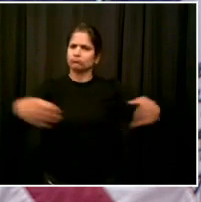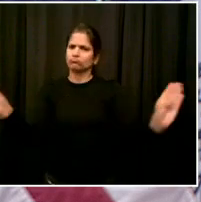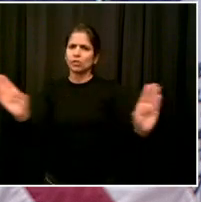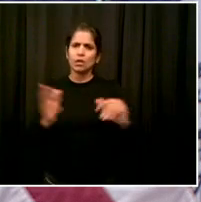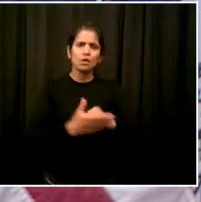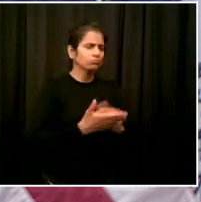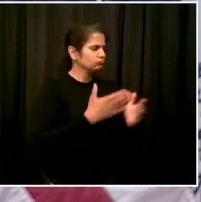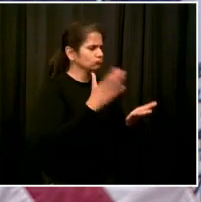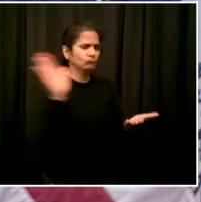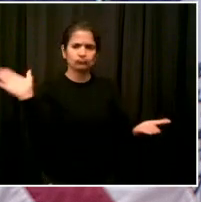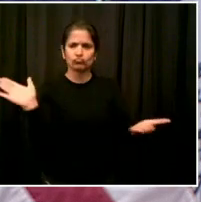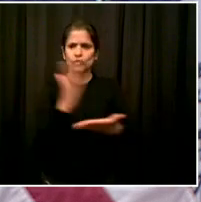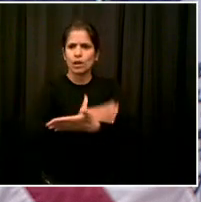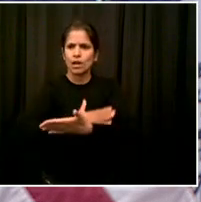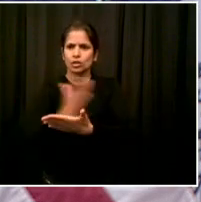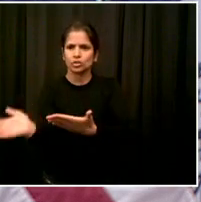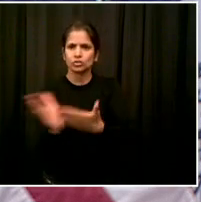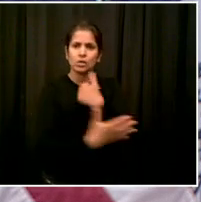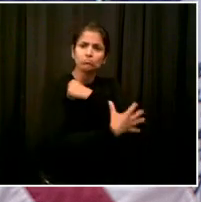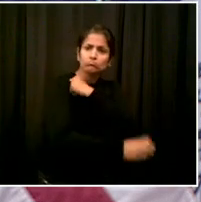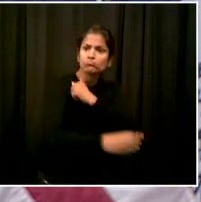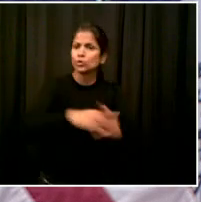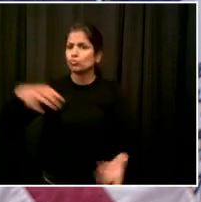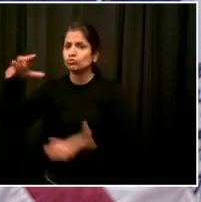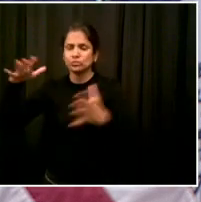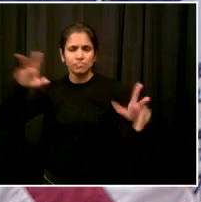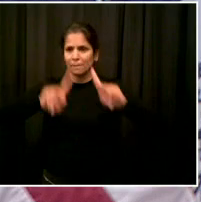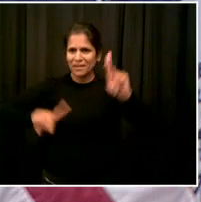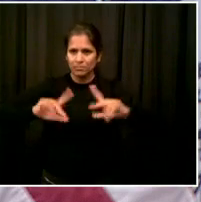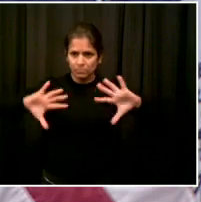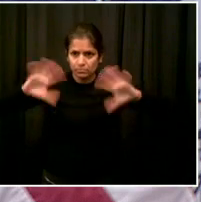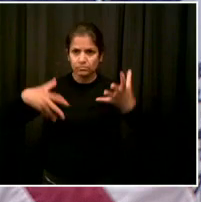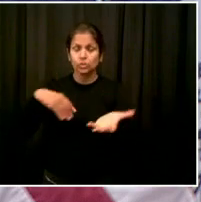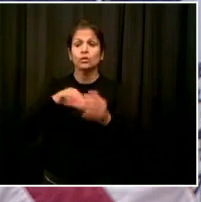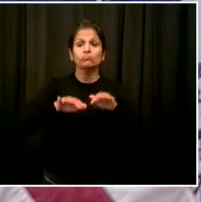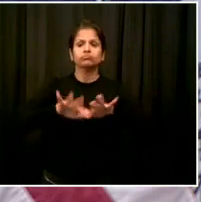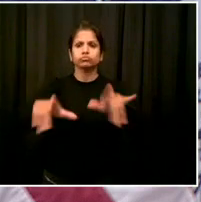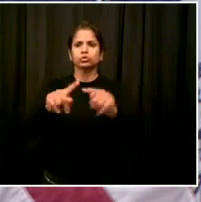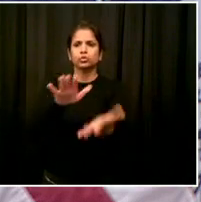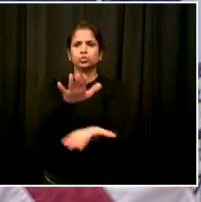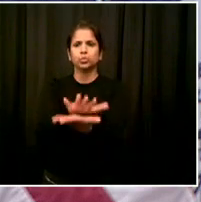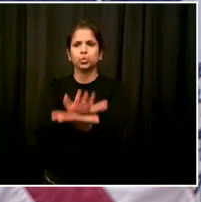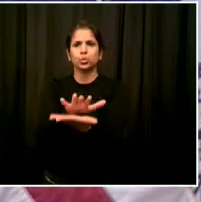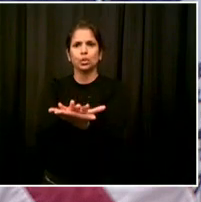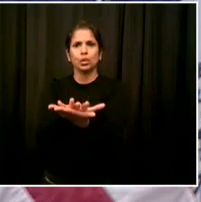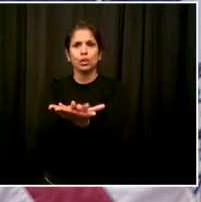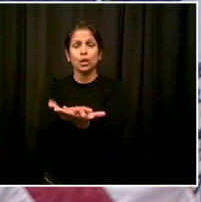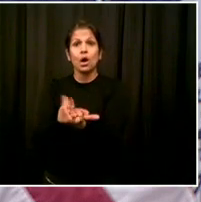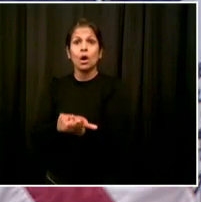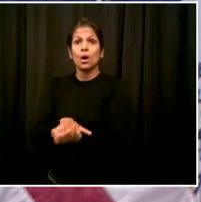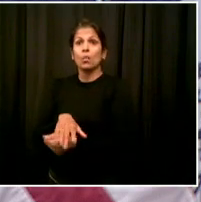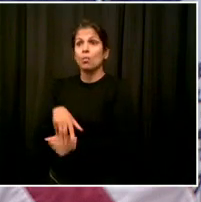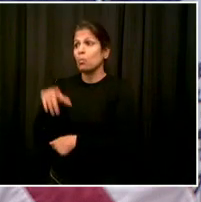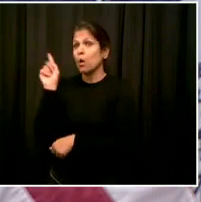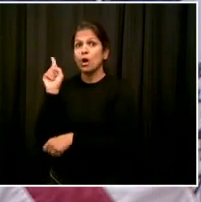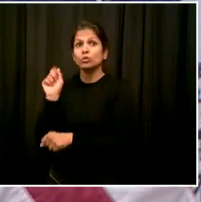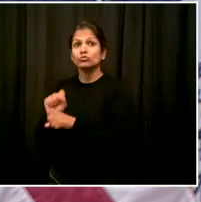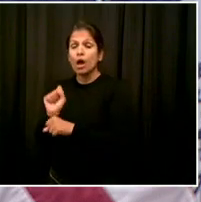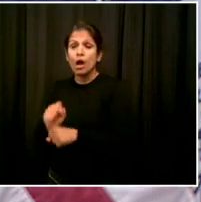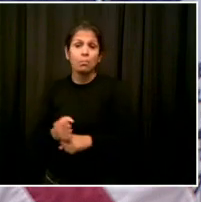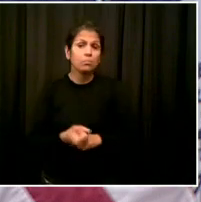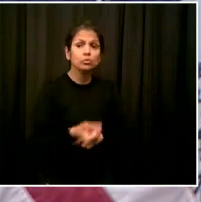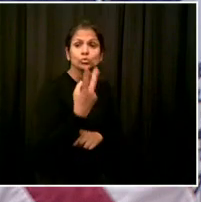work and back, who juggle a lot of responsibility, single moms, union members. There are millions of New